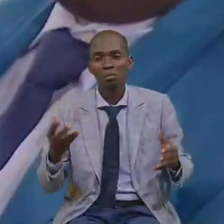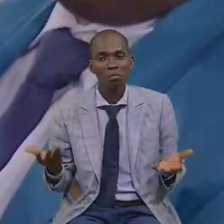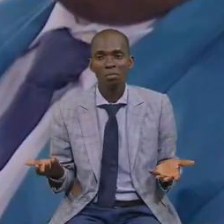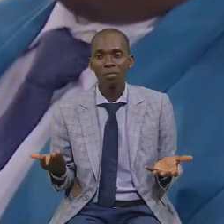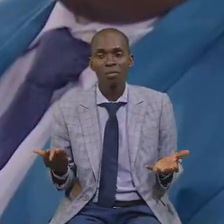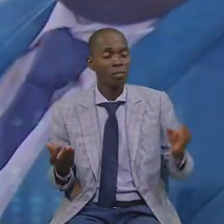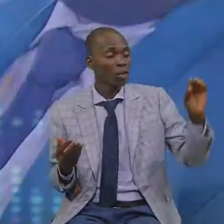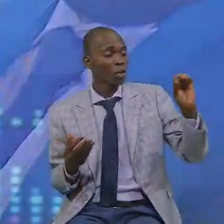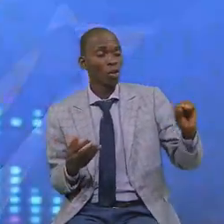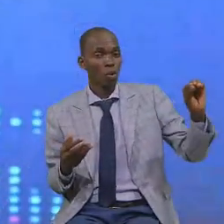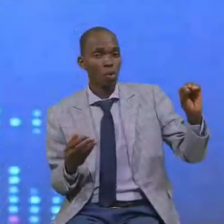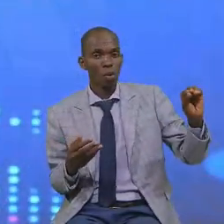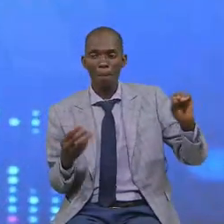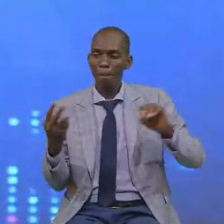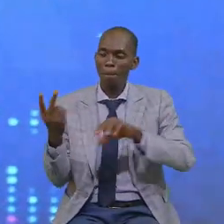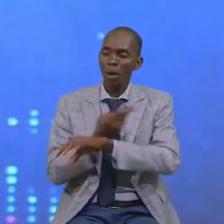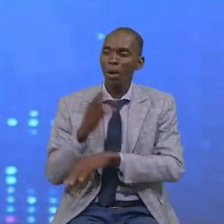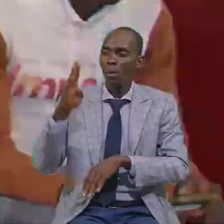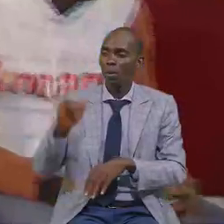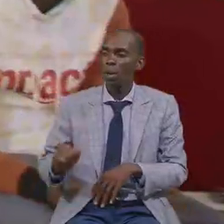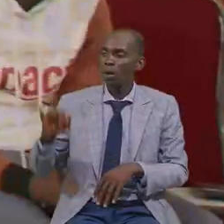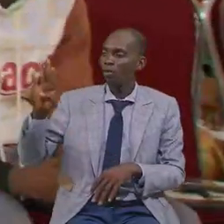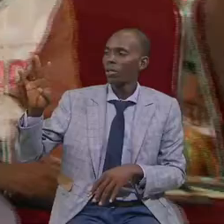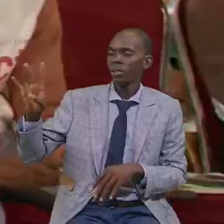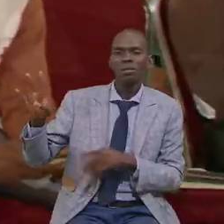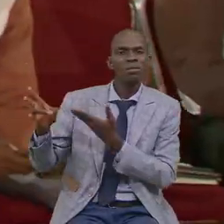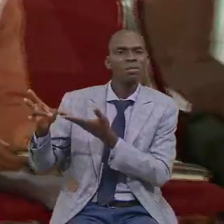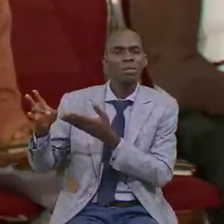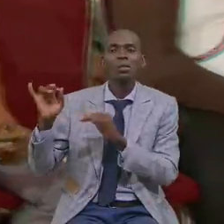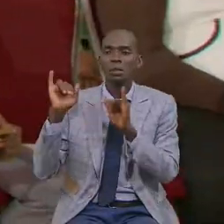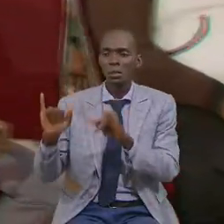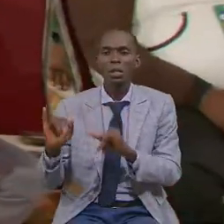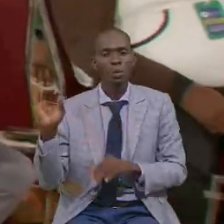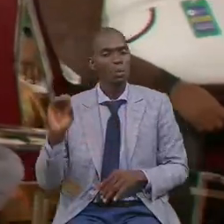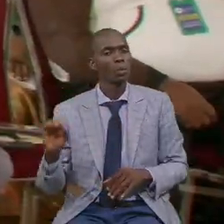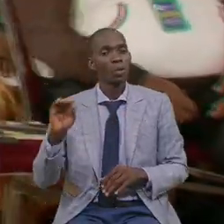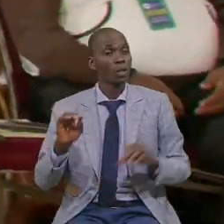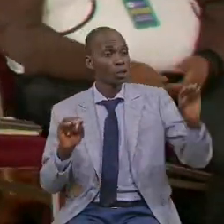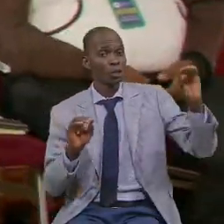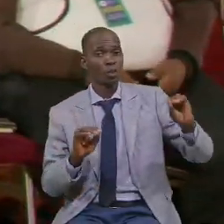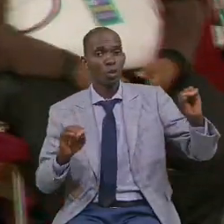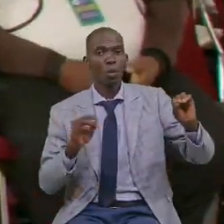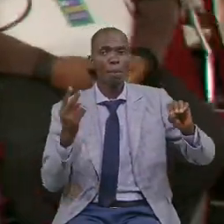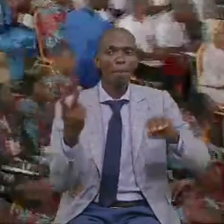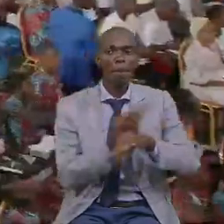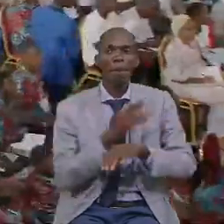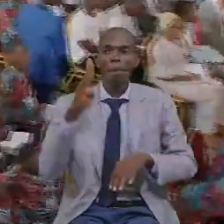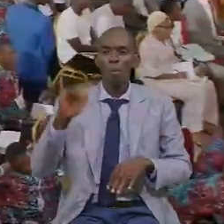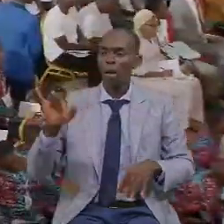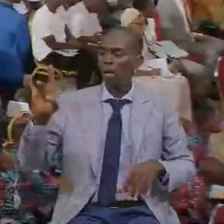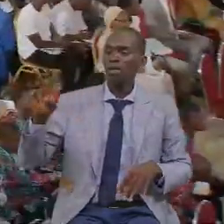Zero multiplied by 47. And zero multiplied by 82.